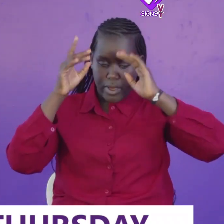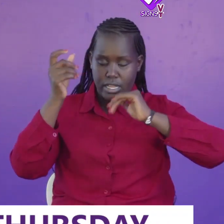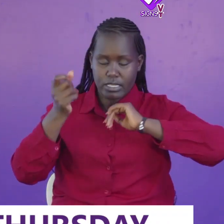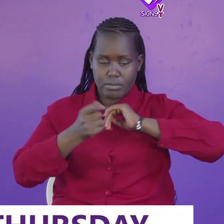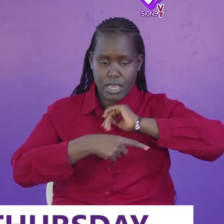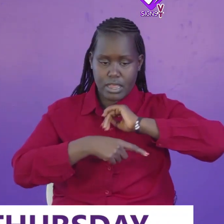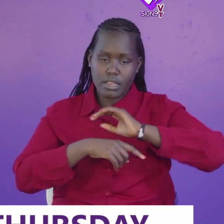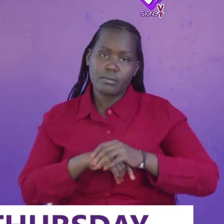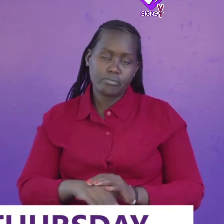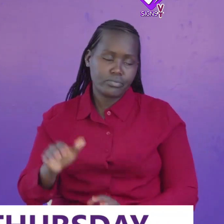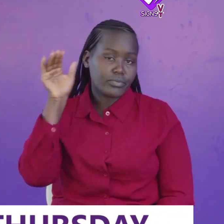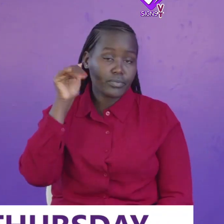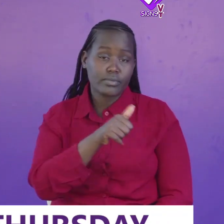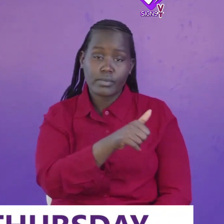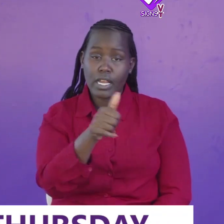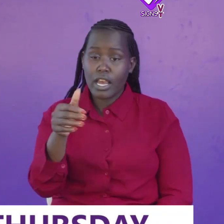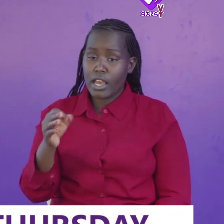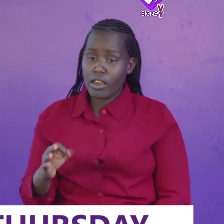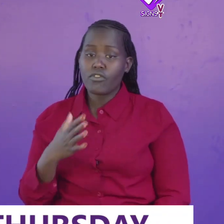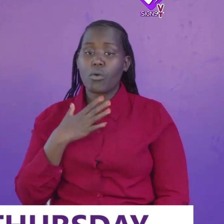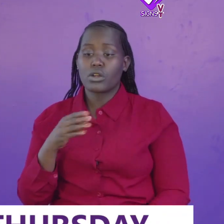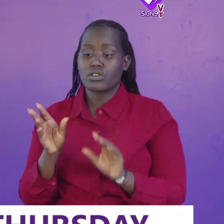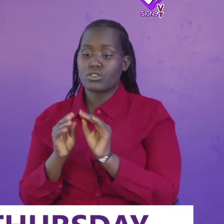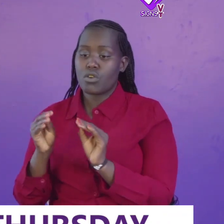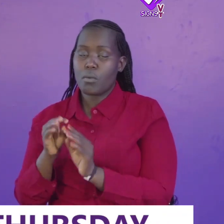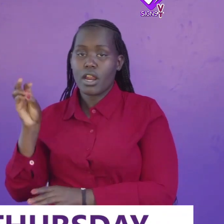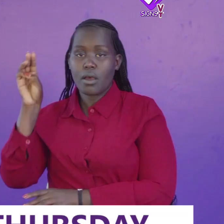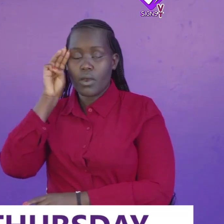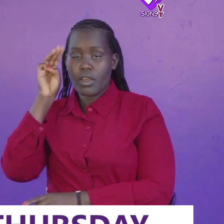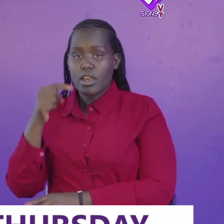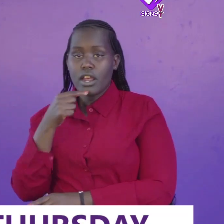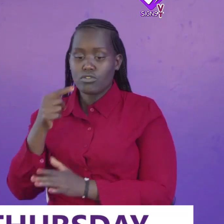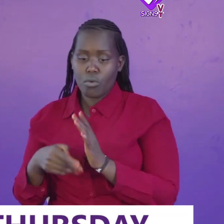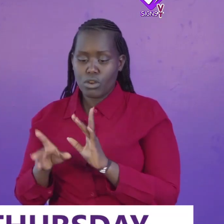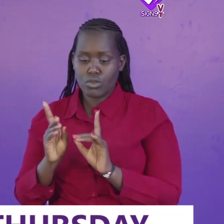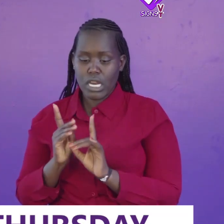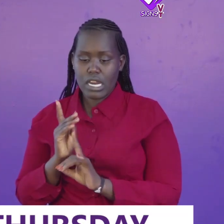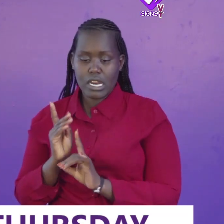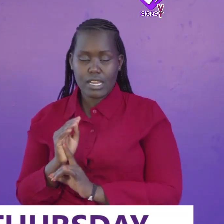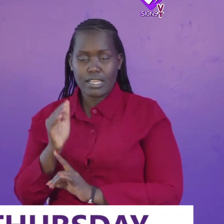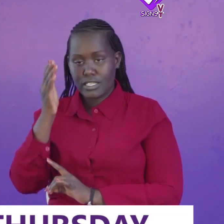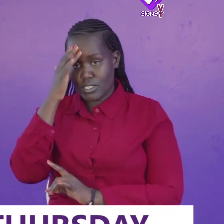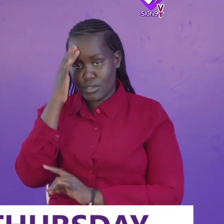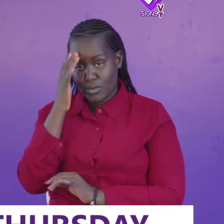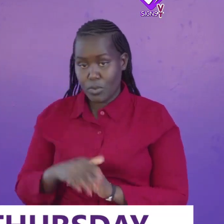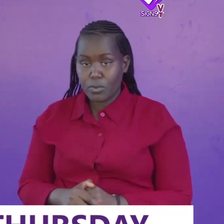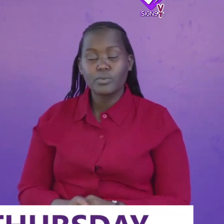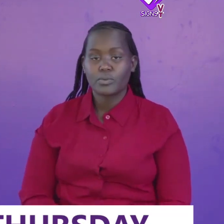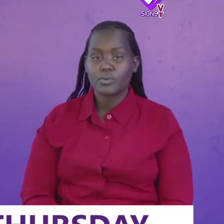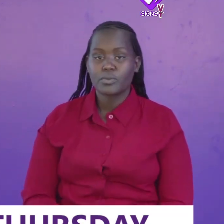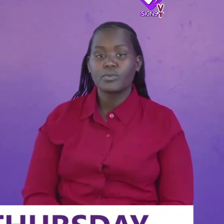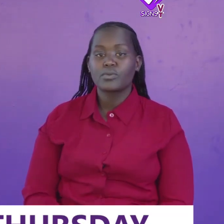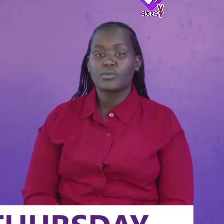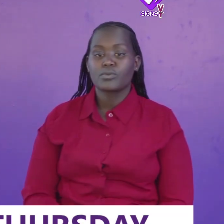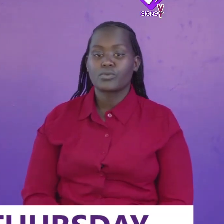Yes. Mumesikia? Kama wataka pia kuona Muthoni, make sure your date. Hebu mark kalenda yako kwanza saa hizi. Clock